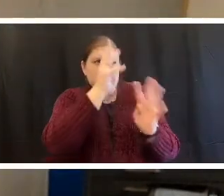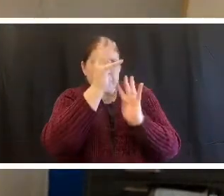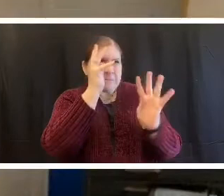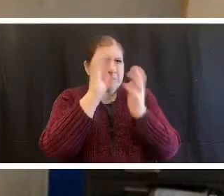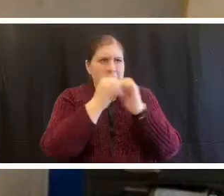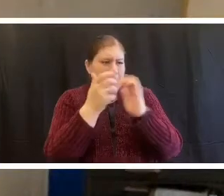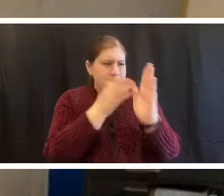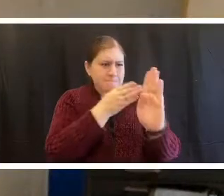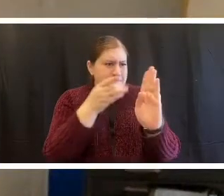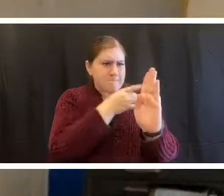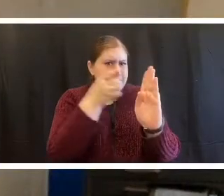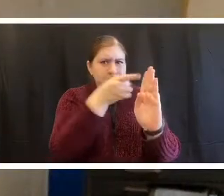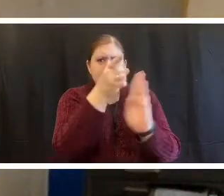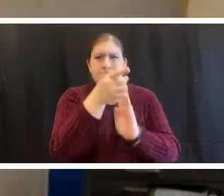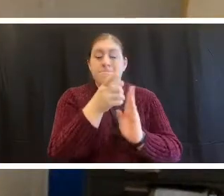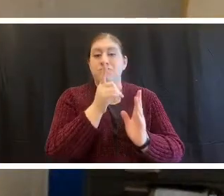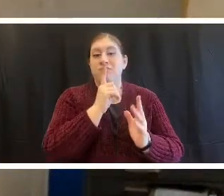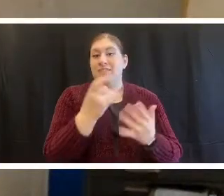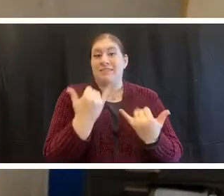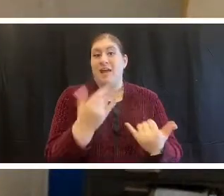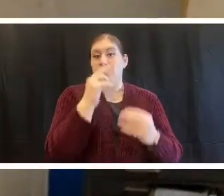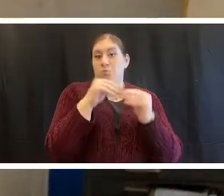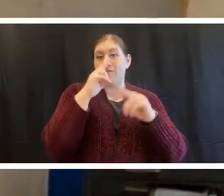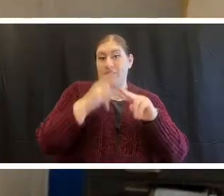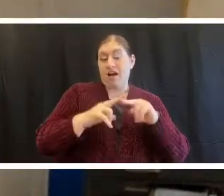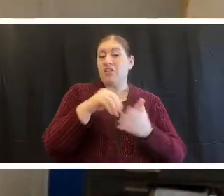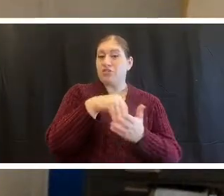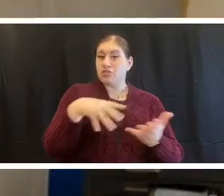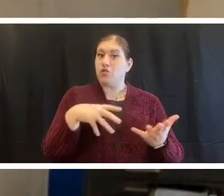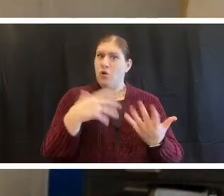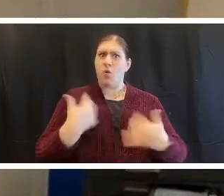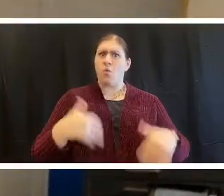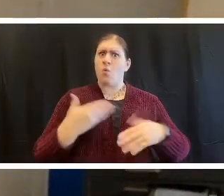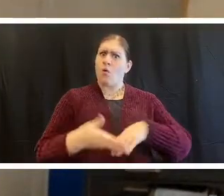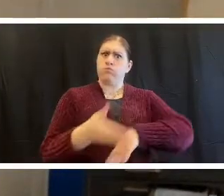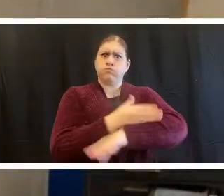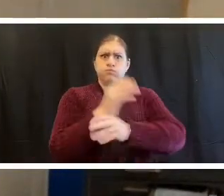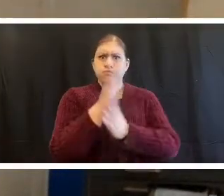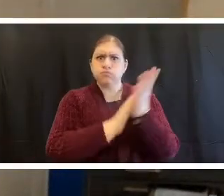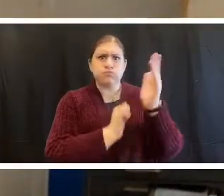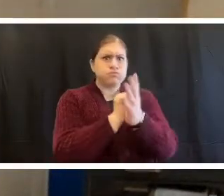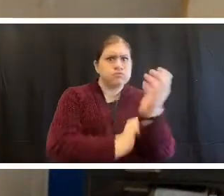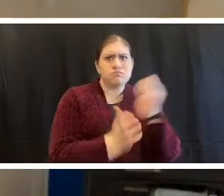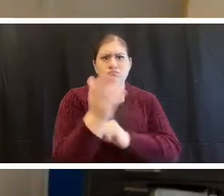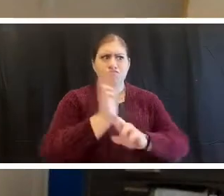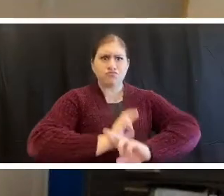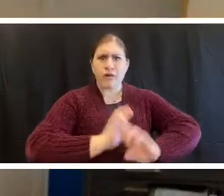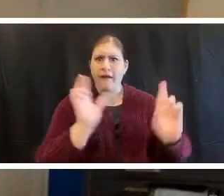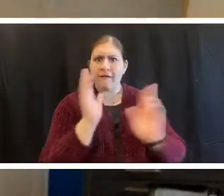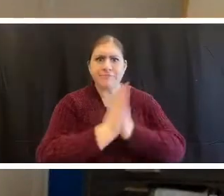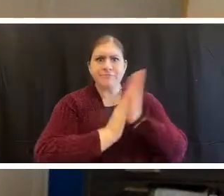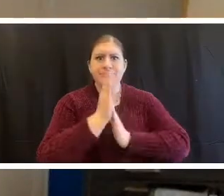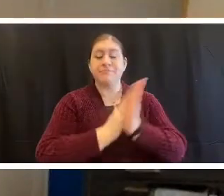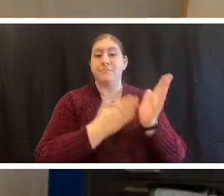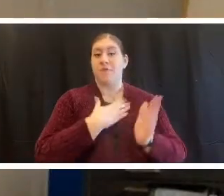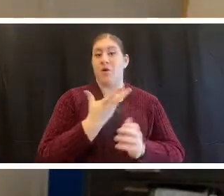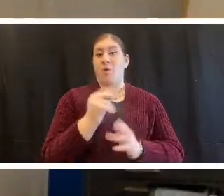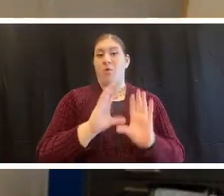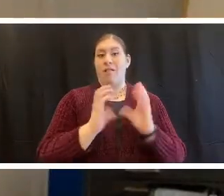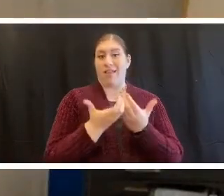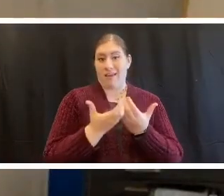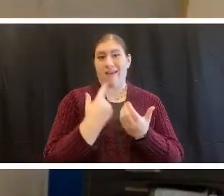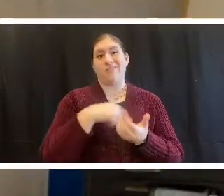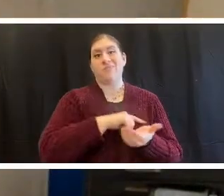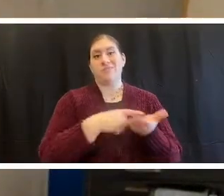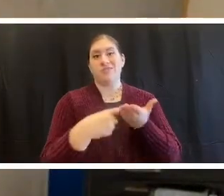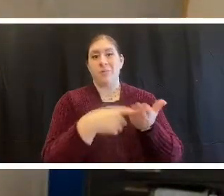just trying all kinds of fun things. And students are stepping up to the plate. And just speaking about my own class, because we'll be